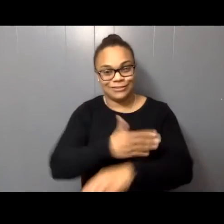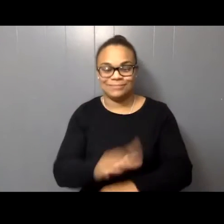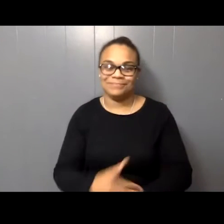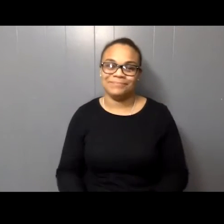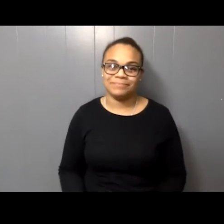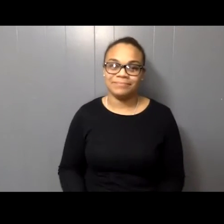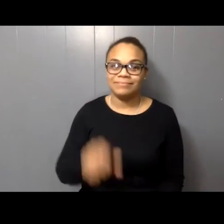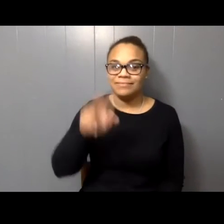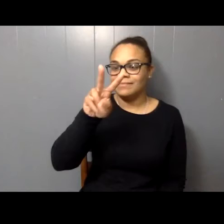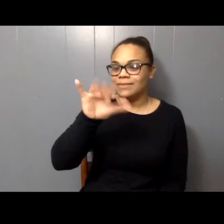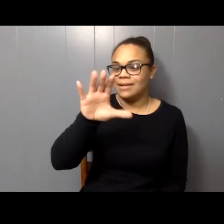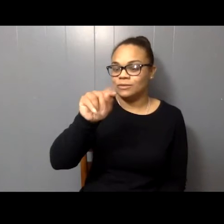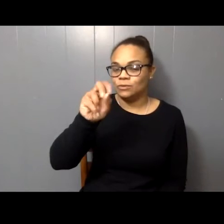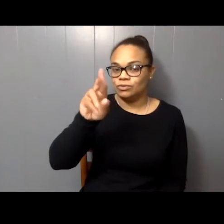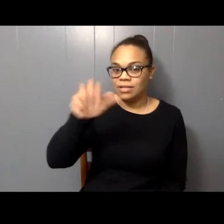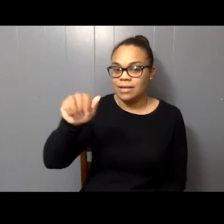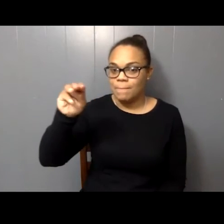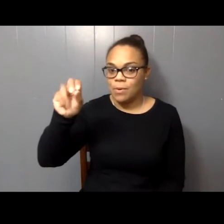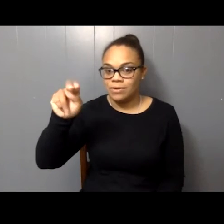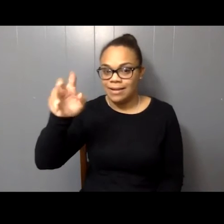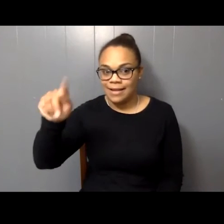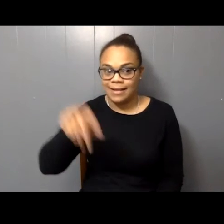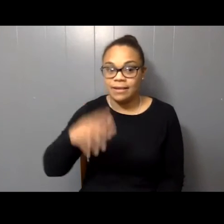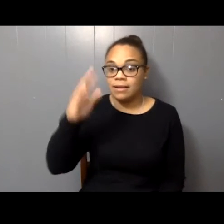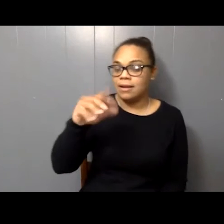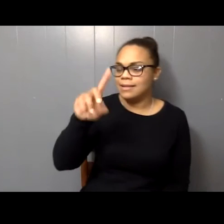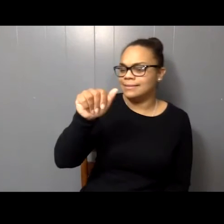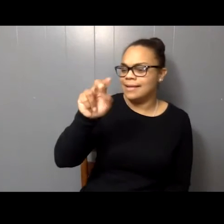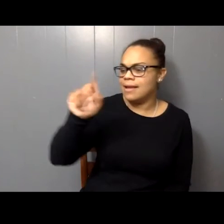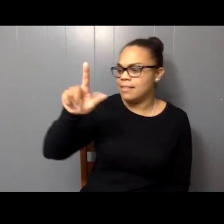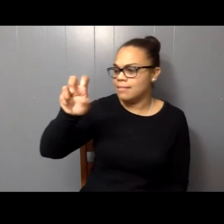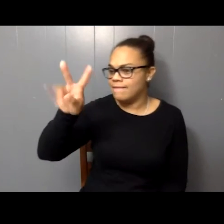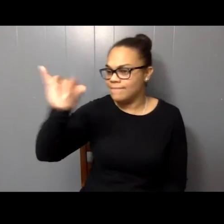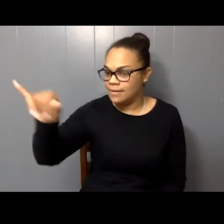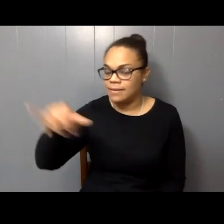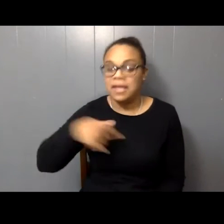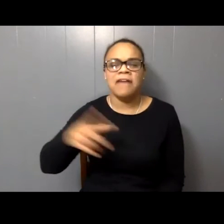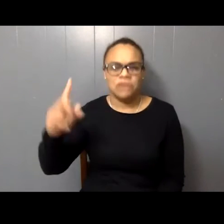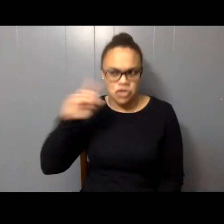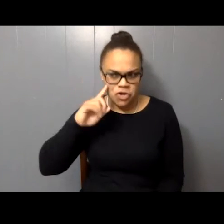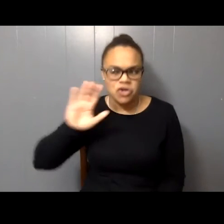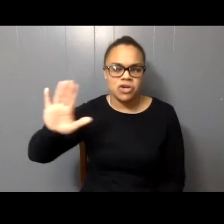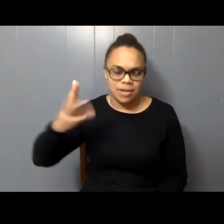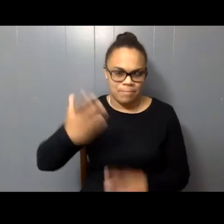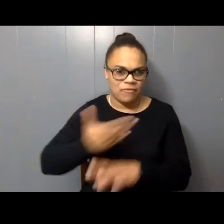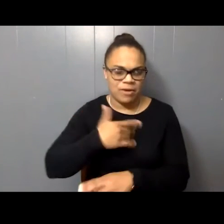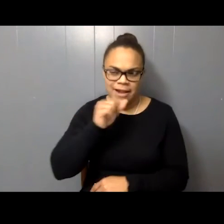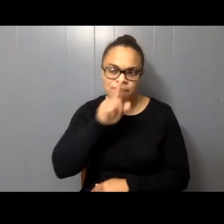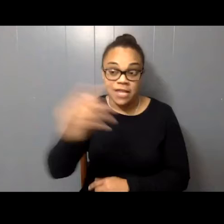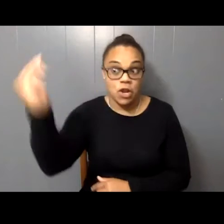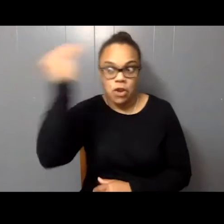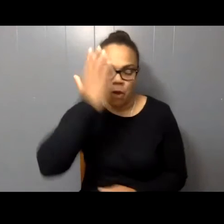Victoria Monet, love her. Dan Levy, I've heard of him, but I don't think I know him fully, but I've heard of